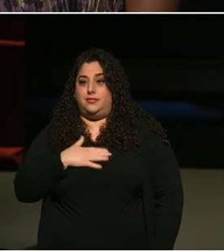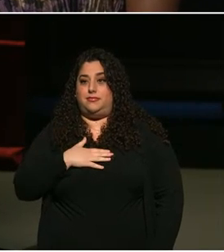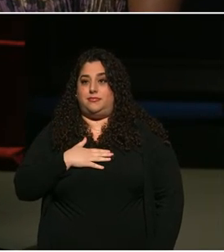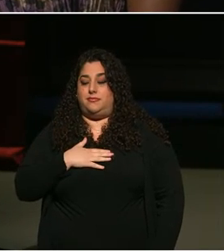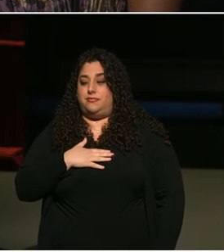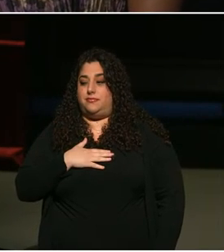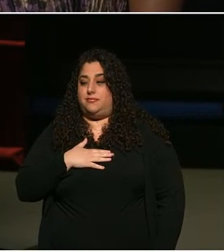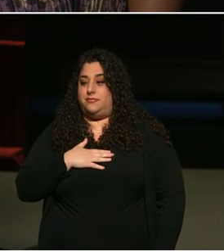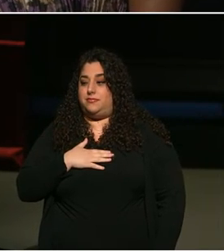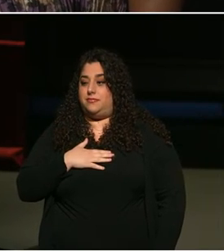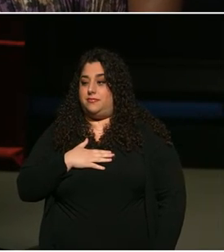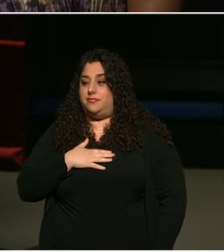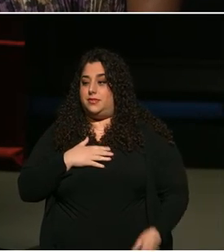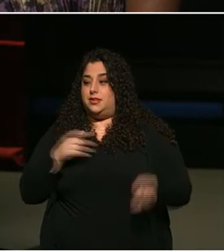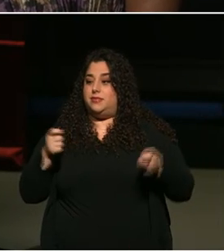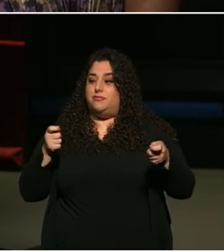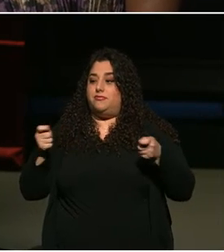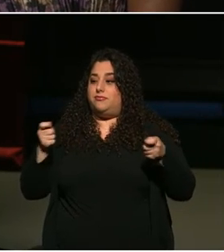did I say singer?